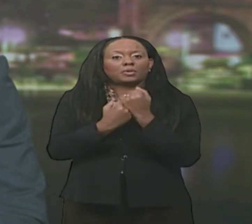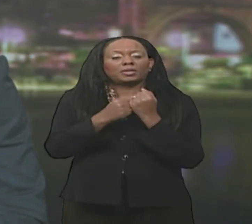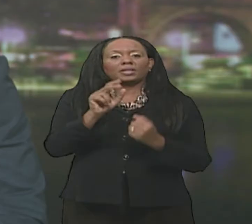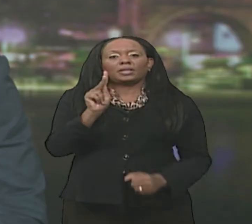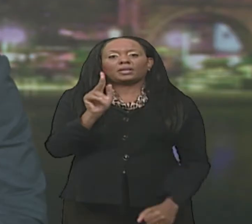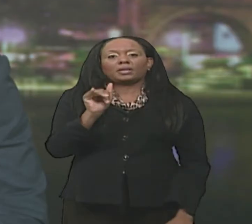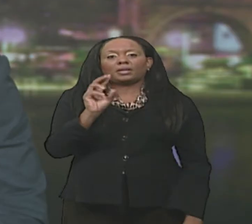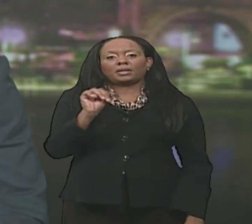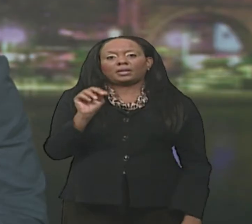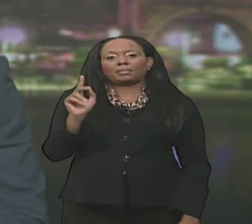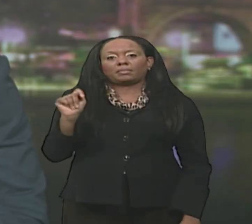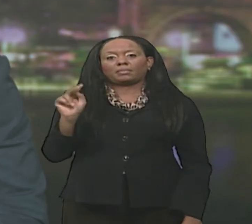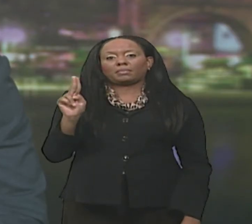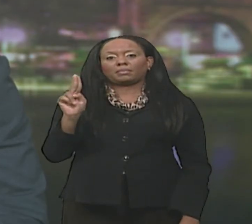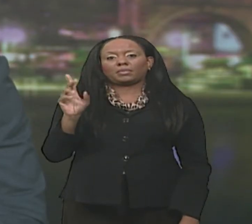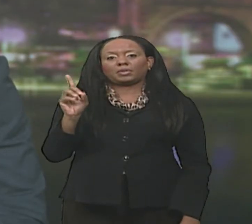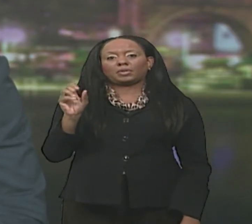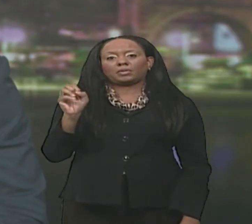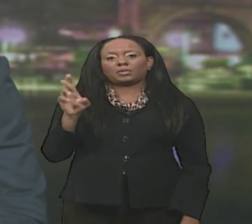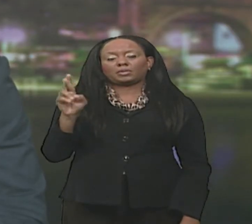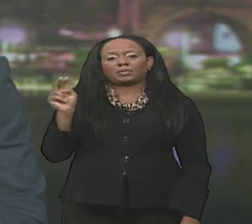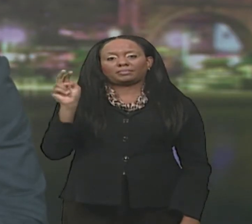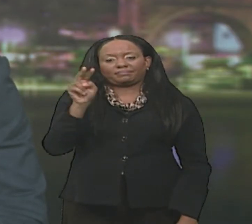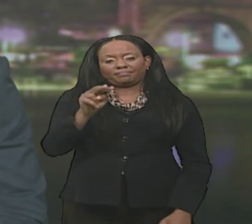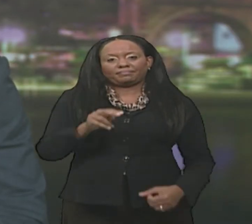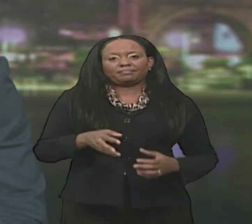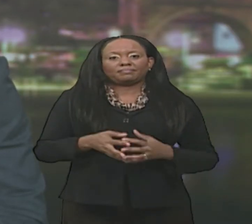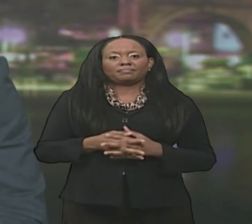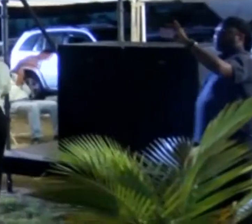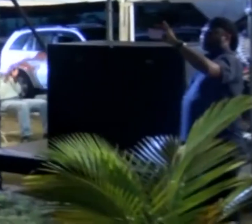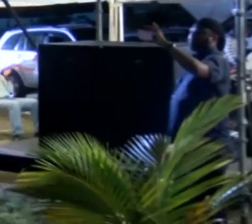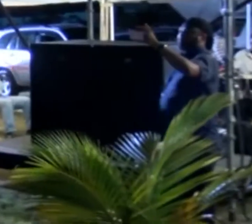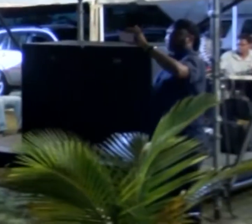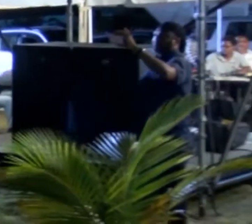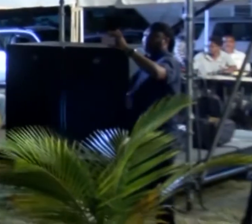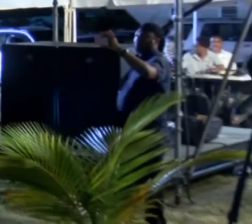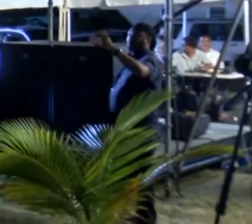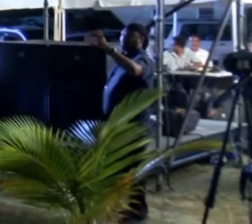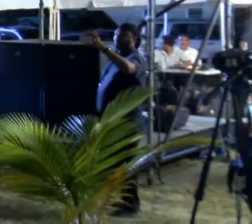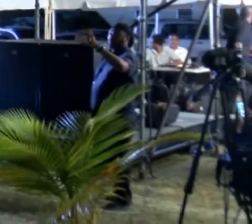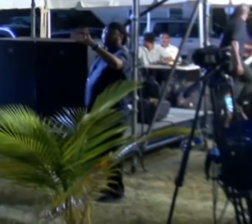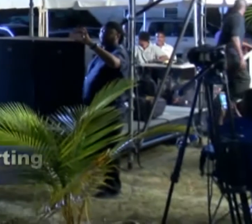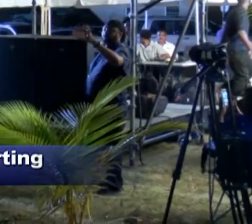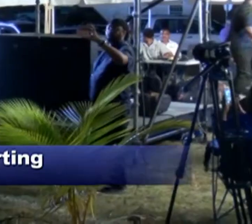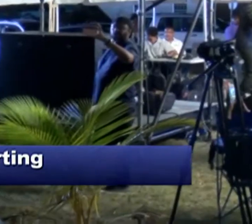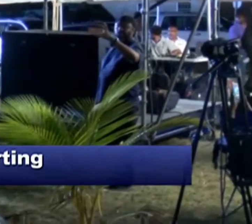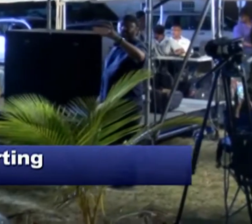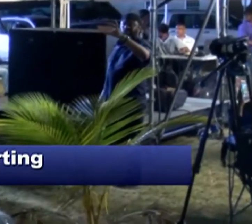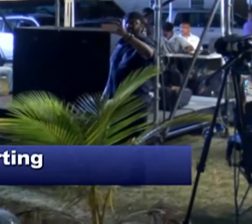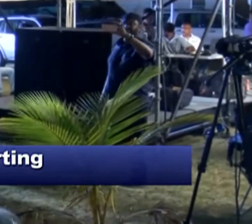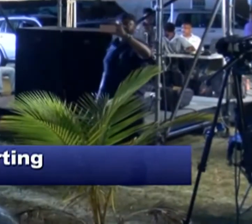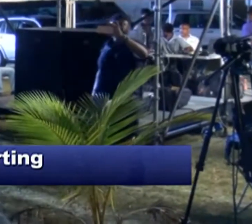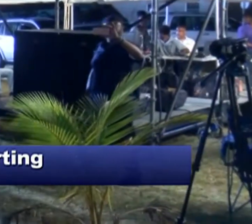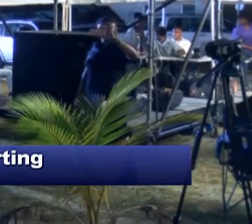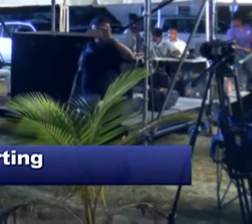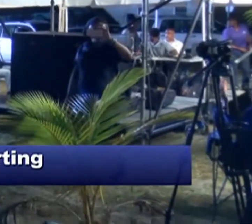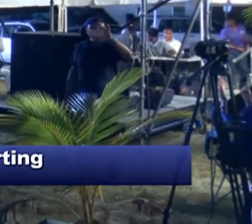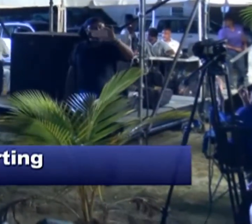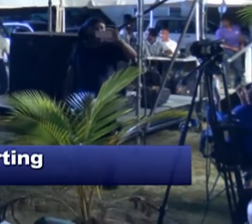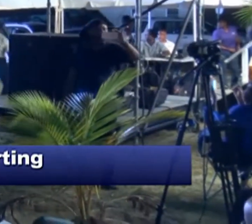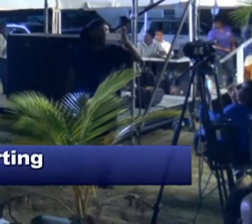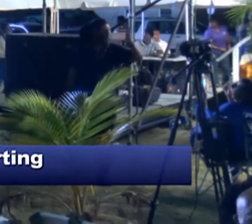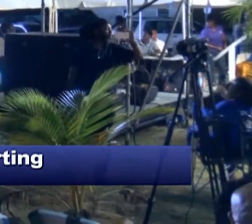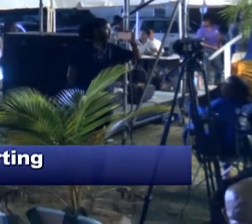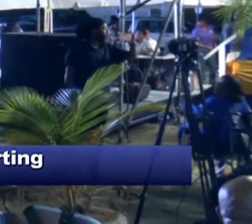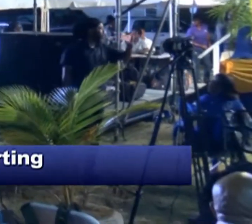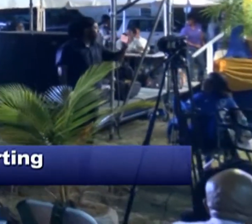Kim Tudor. Lisa Broom has more. Over a 6 to 7 year period, Barbados lost about $1.6 billion